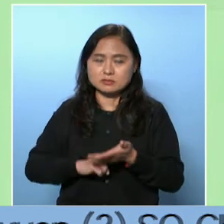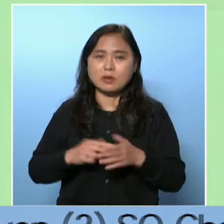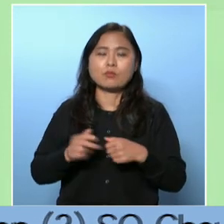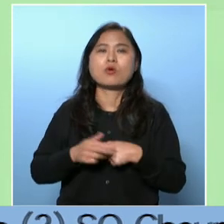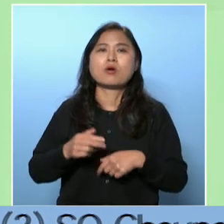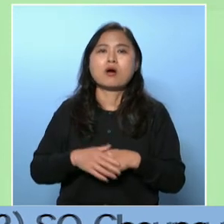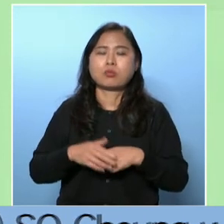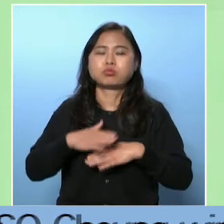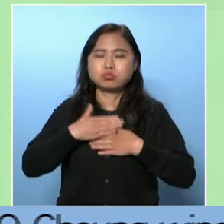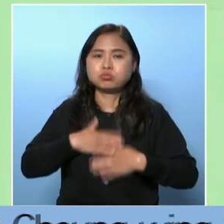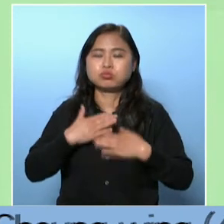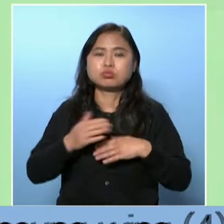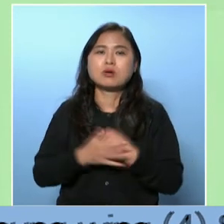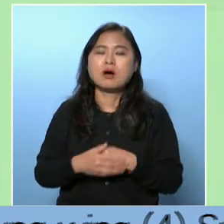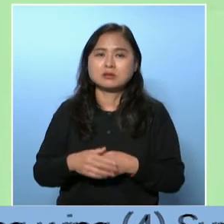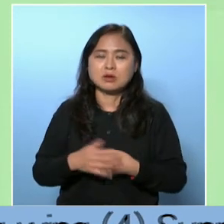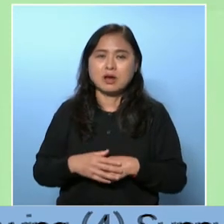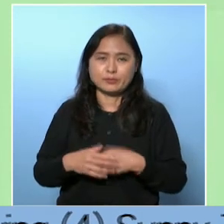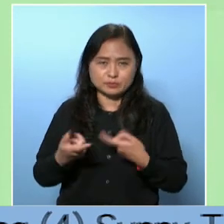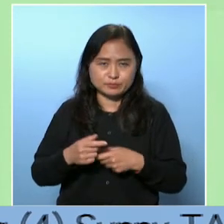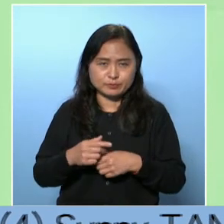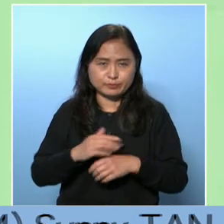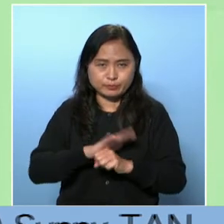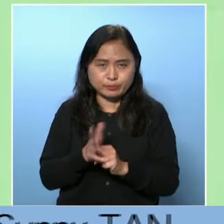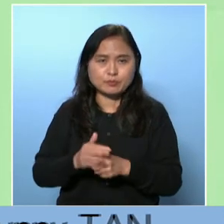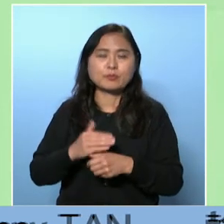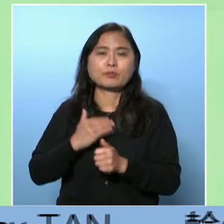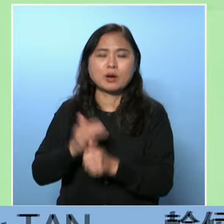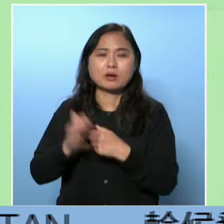maintain stability and people's confidence.